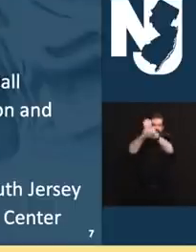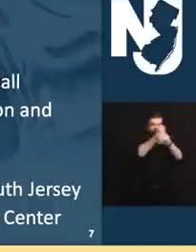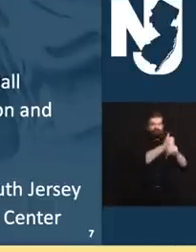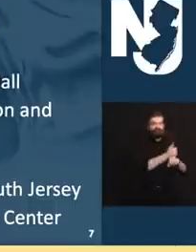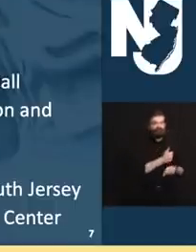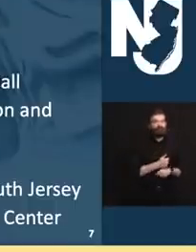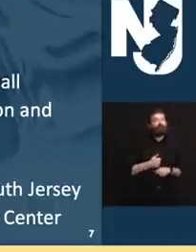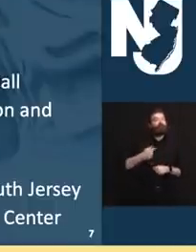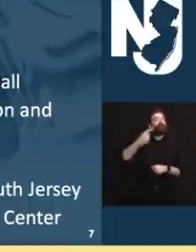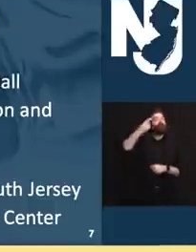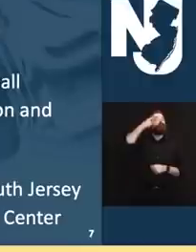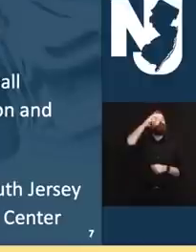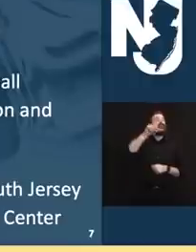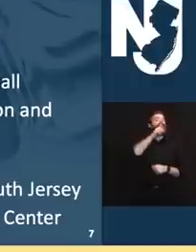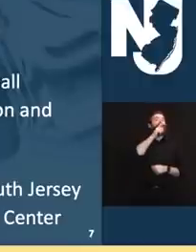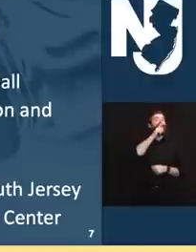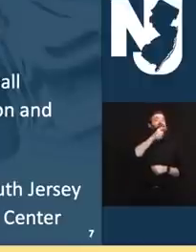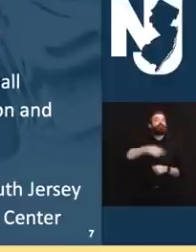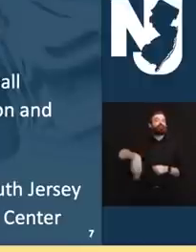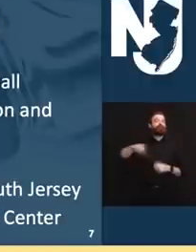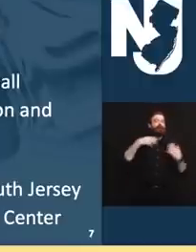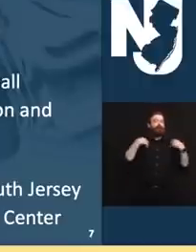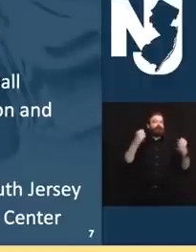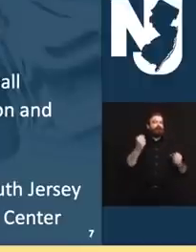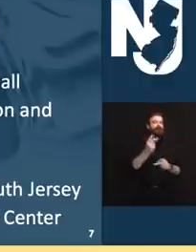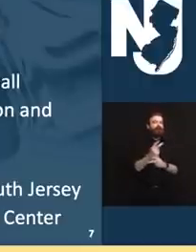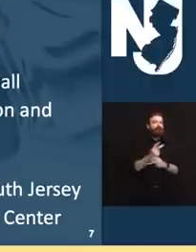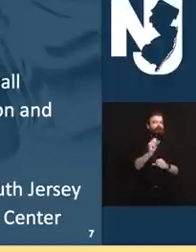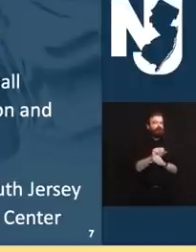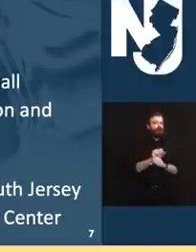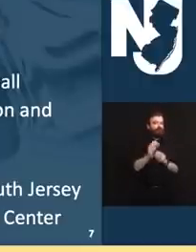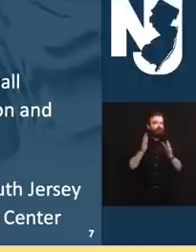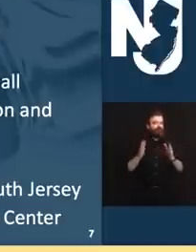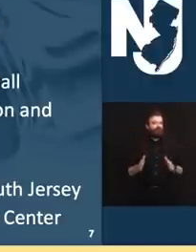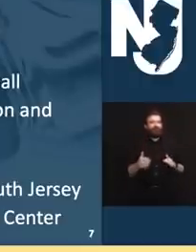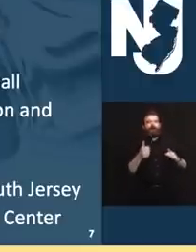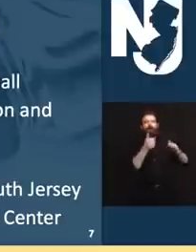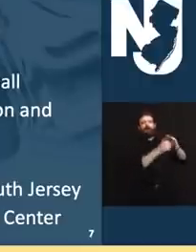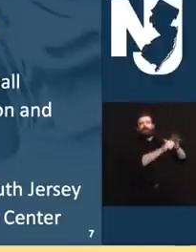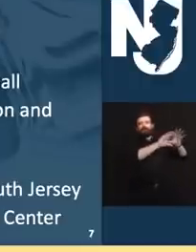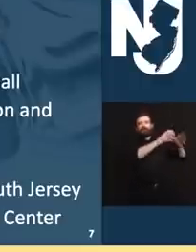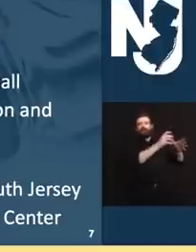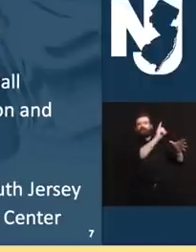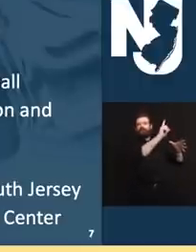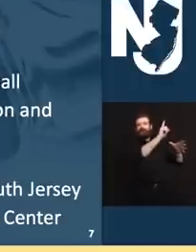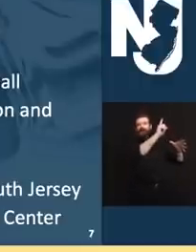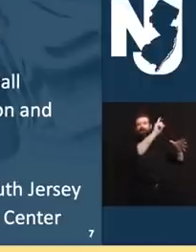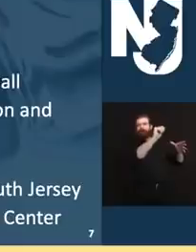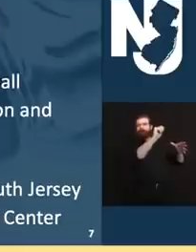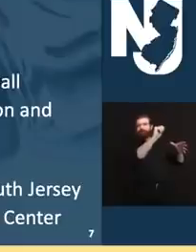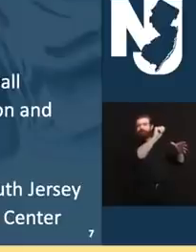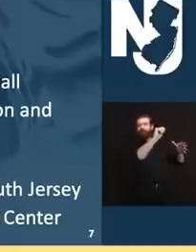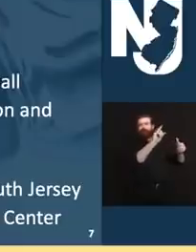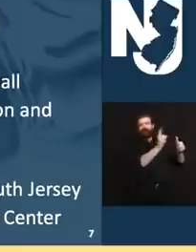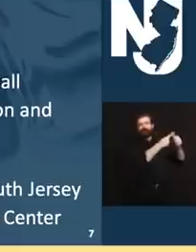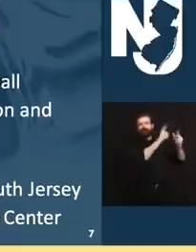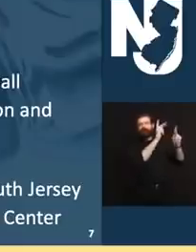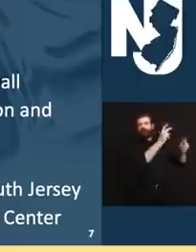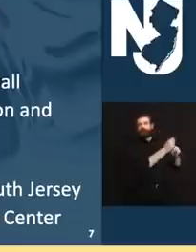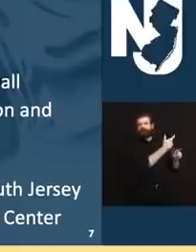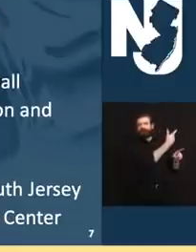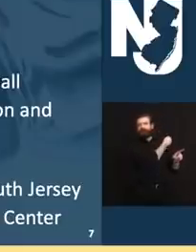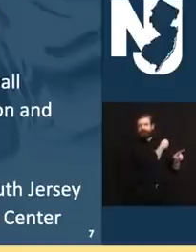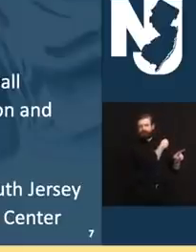of the so-called 1A category. We anticipate them also being able to accommodate the 1B category of